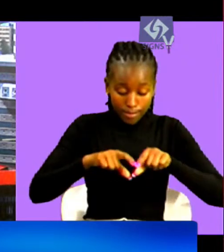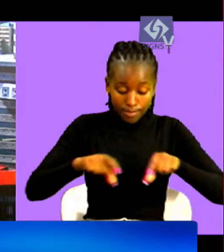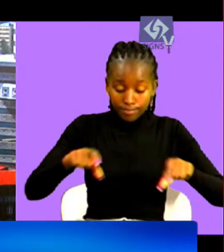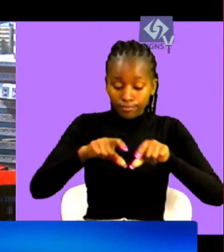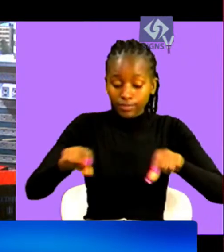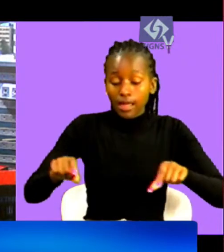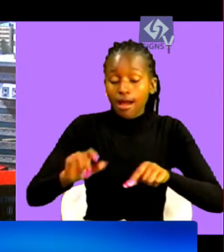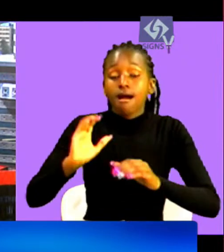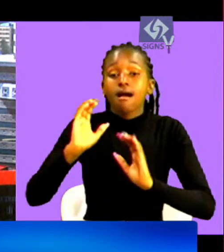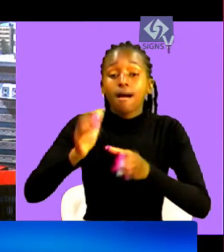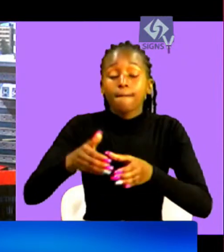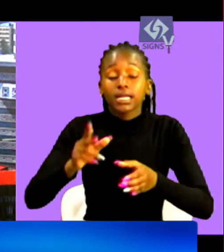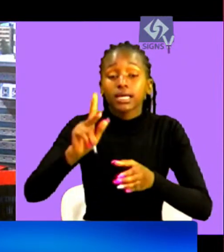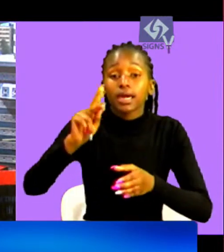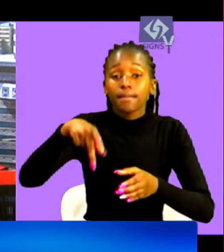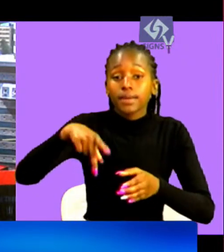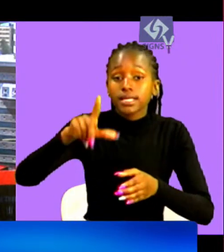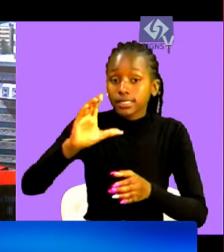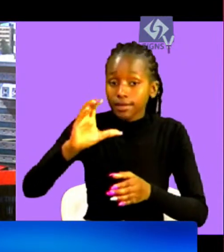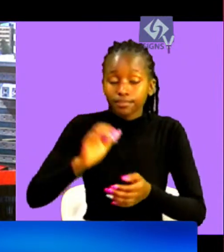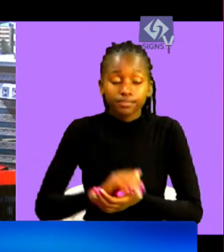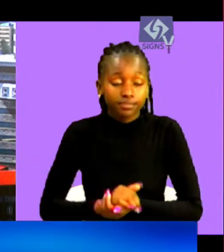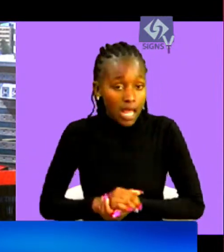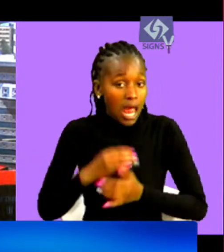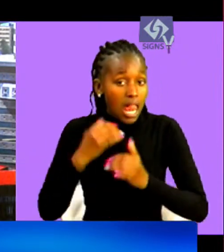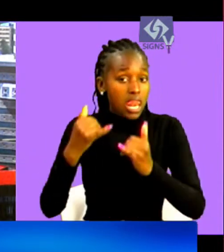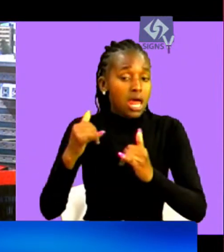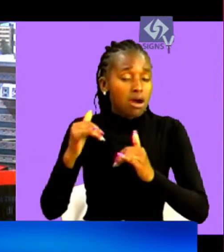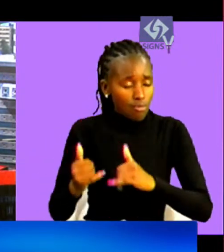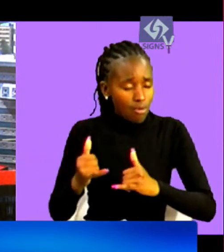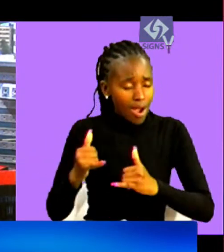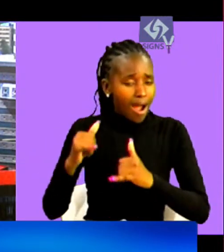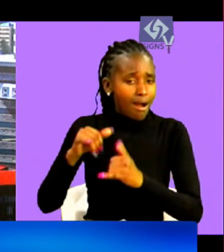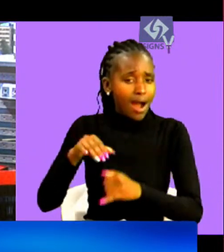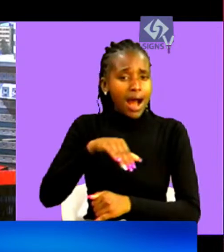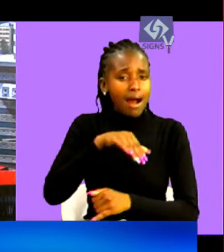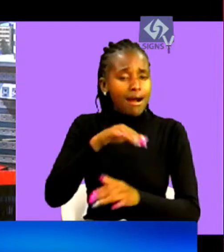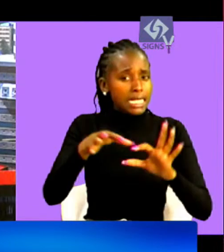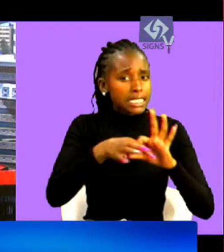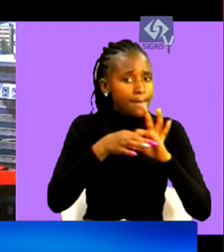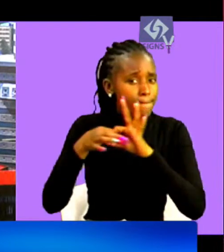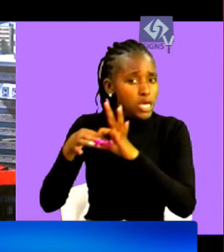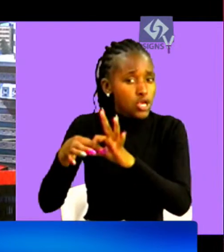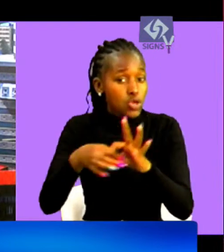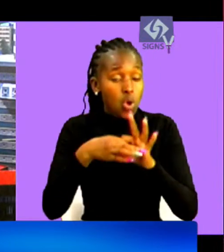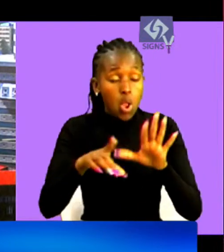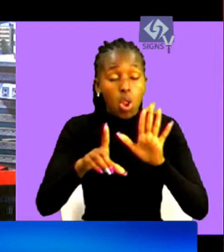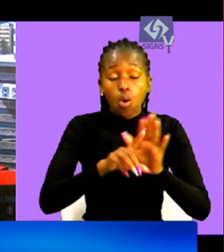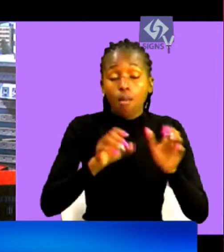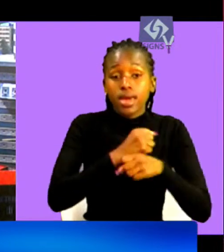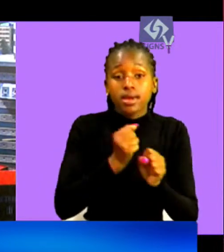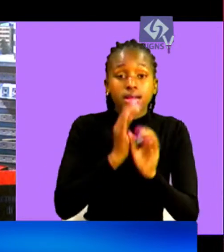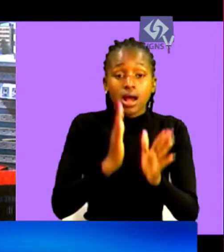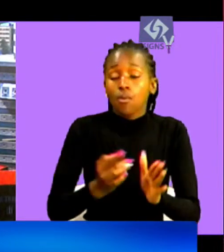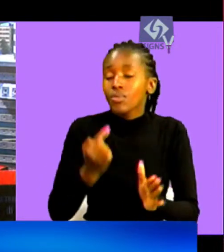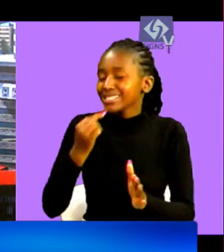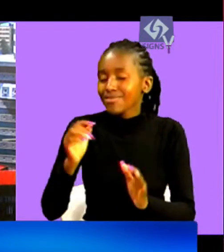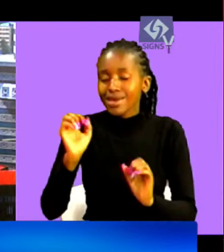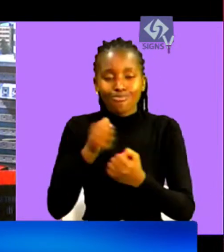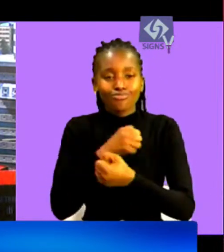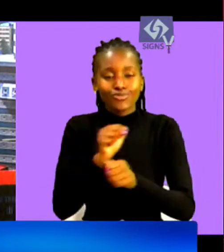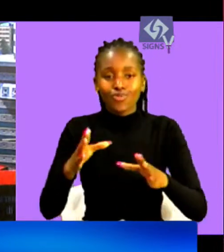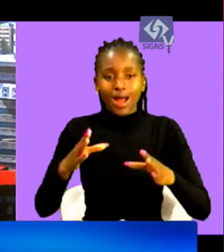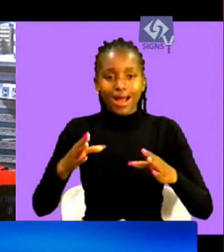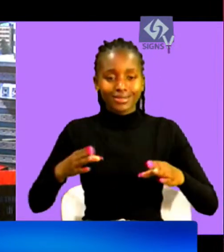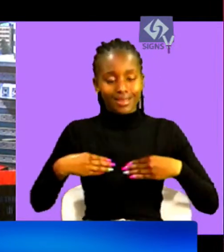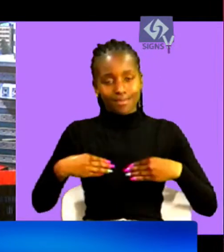KPC. Now, Azimio la Umoja lawmakers intend to oppose the Kenya Kwanza Alliance regime's privatization